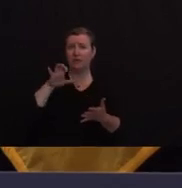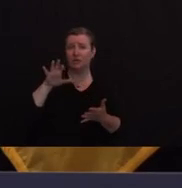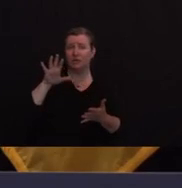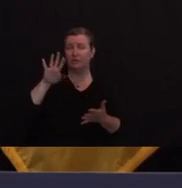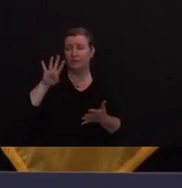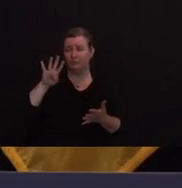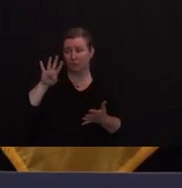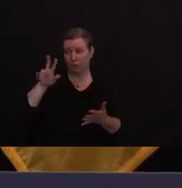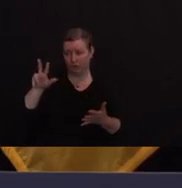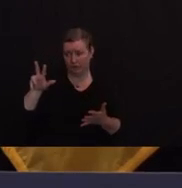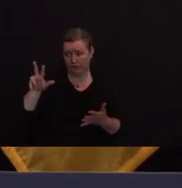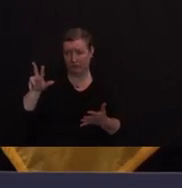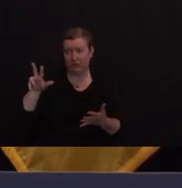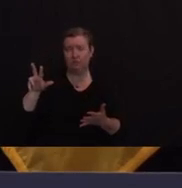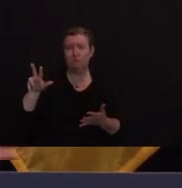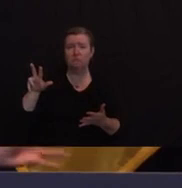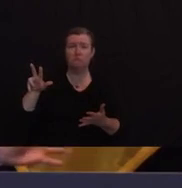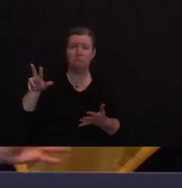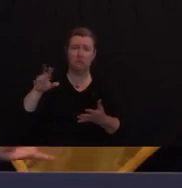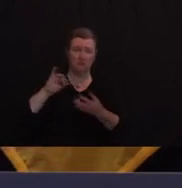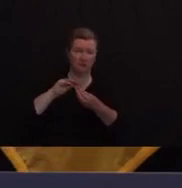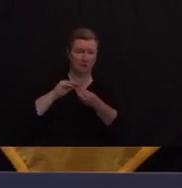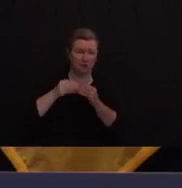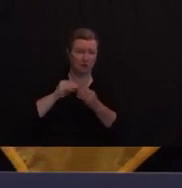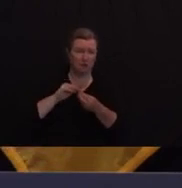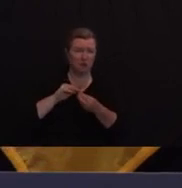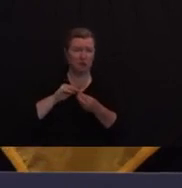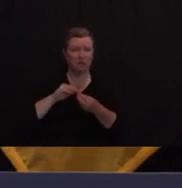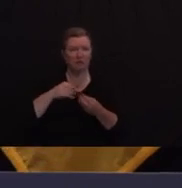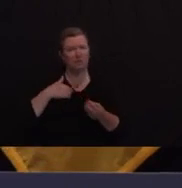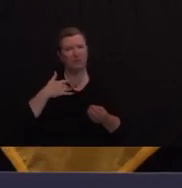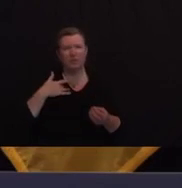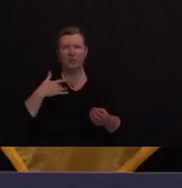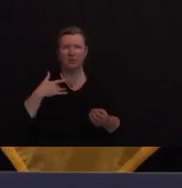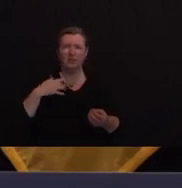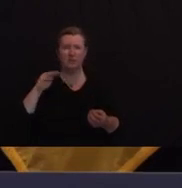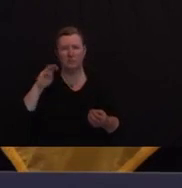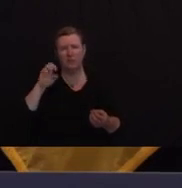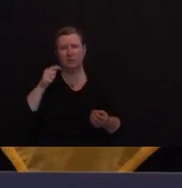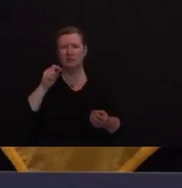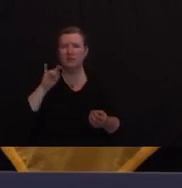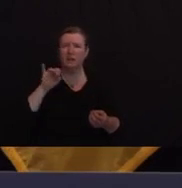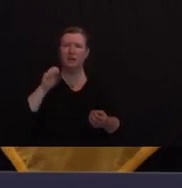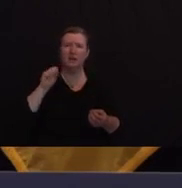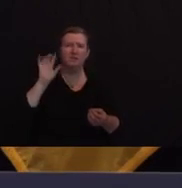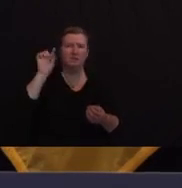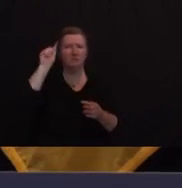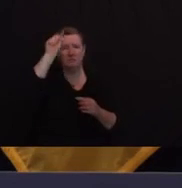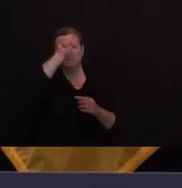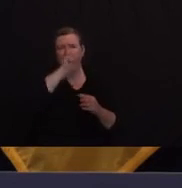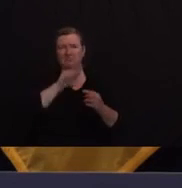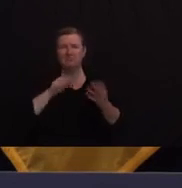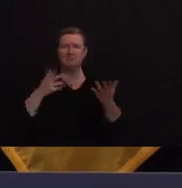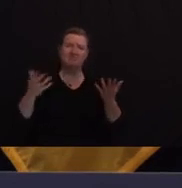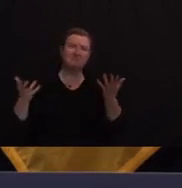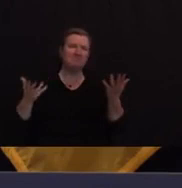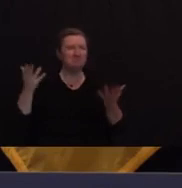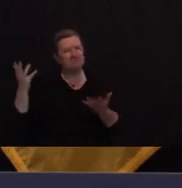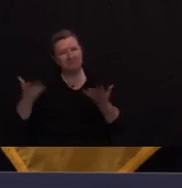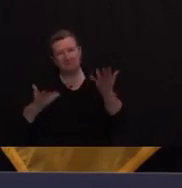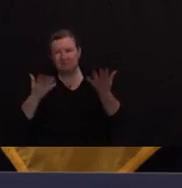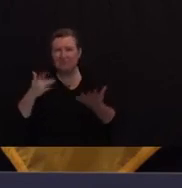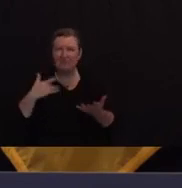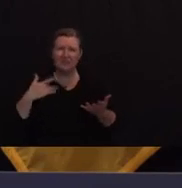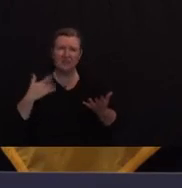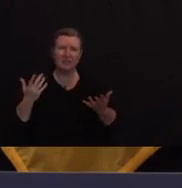I would guess that the mega sites, without having asked either of you, my guess is we're going to go through sort of what we went through.